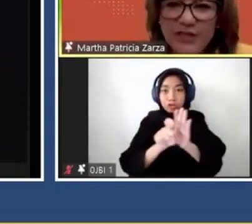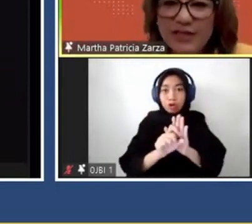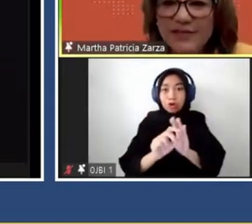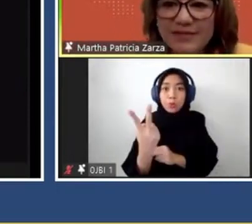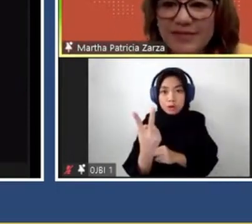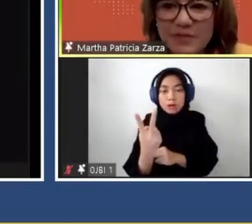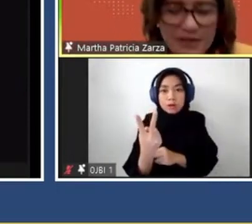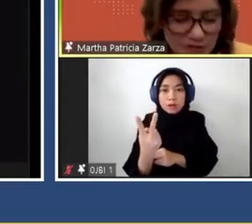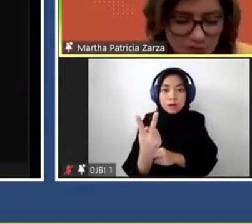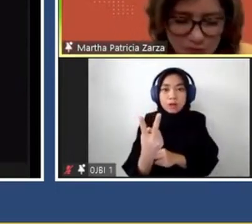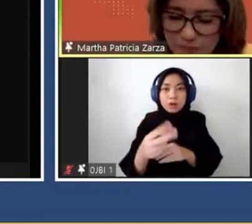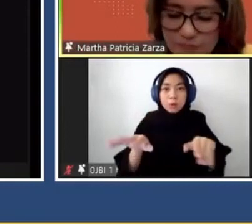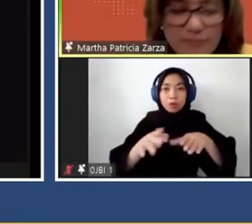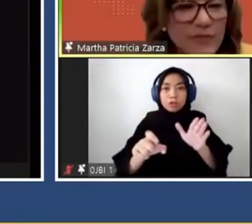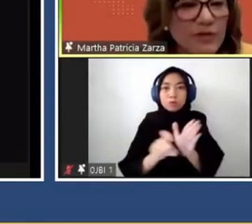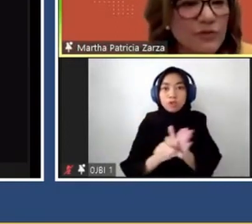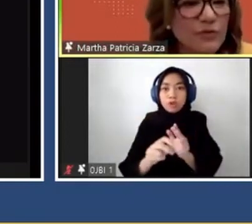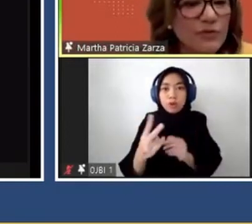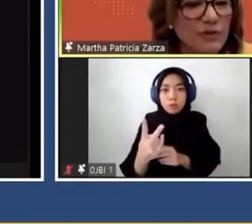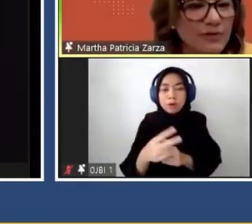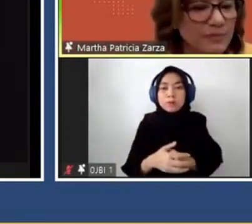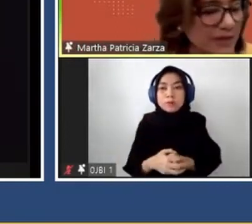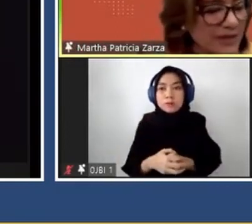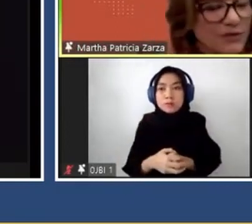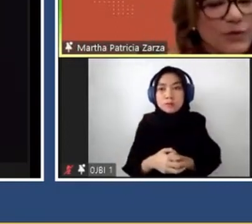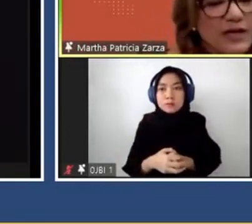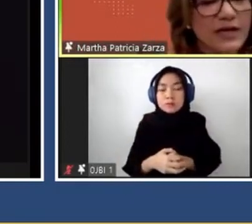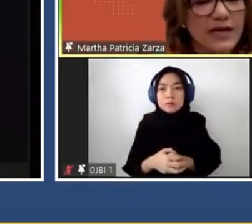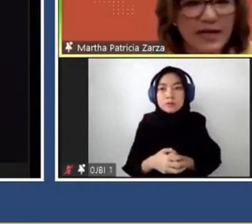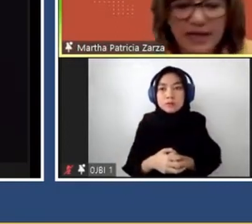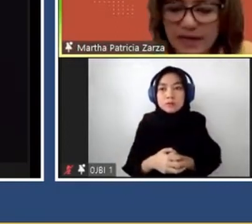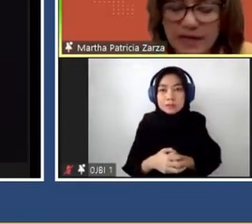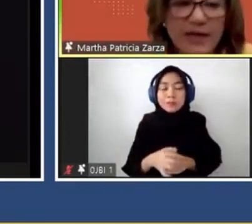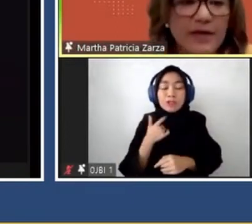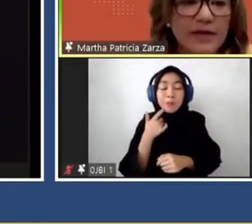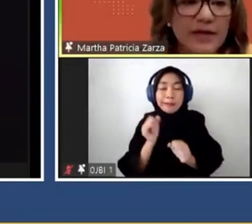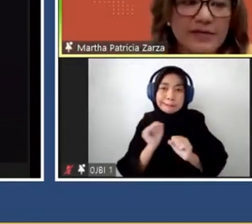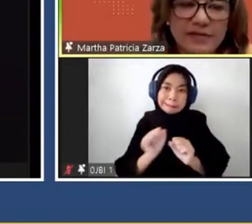just in general terms, and just to make it quicker,